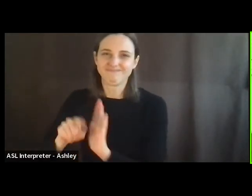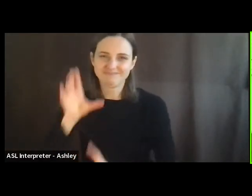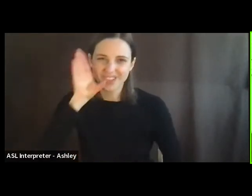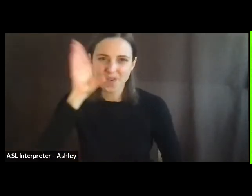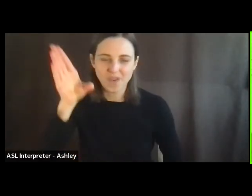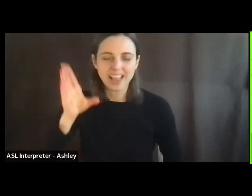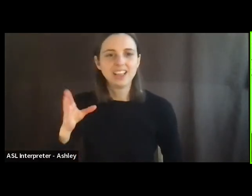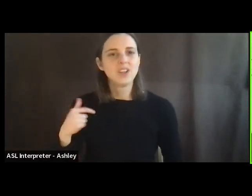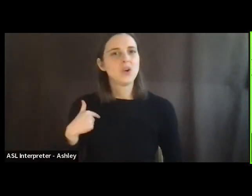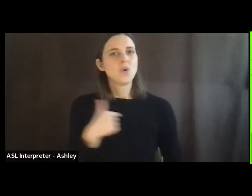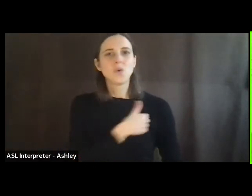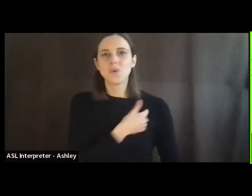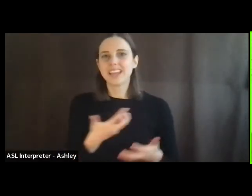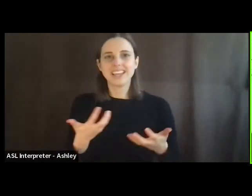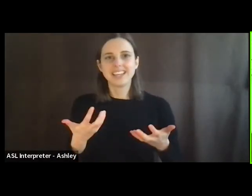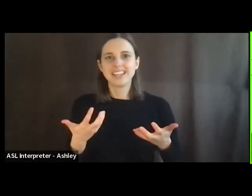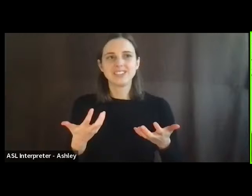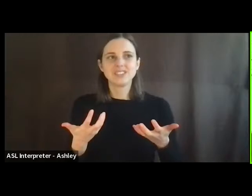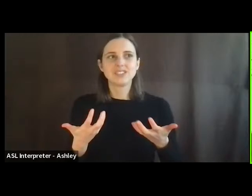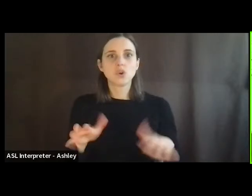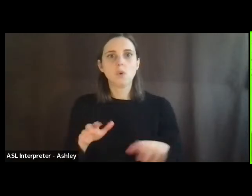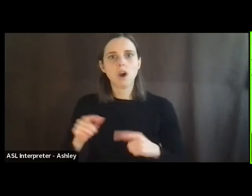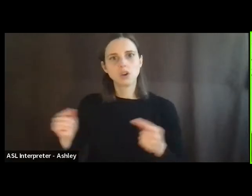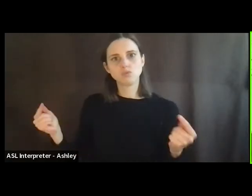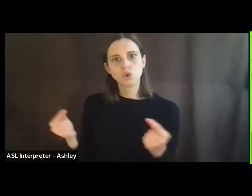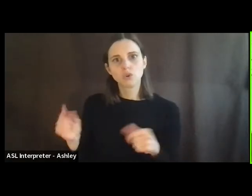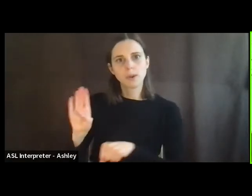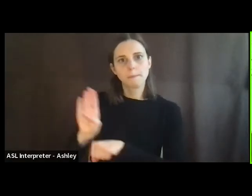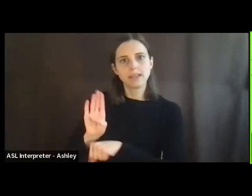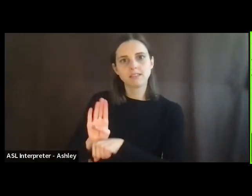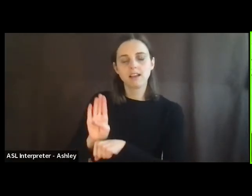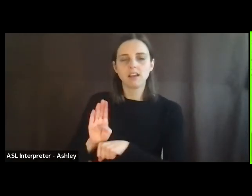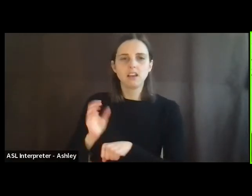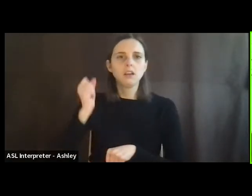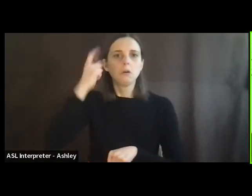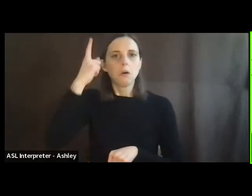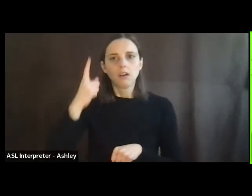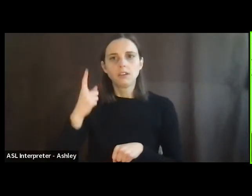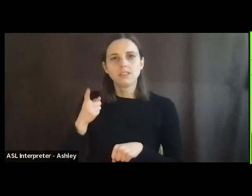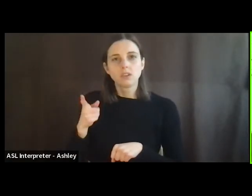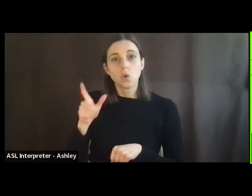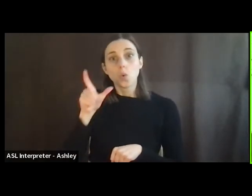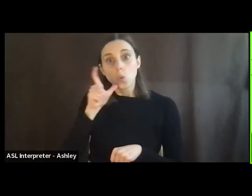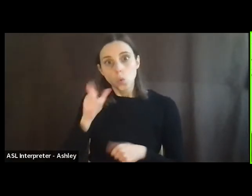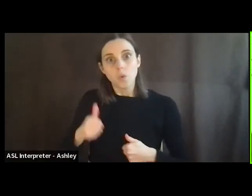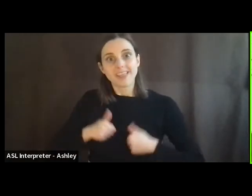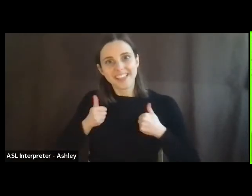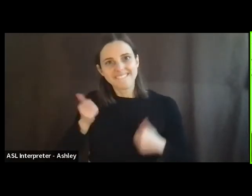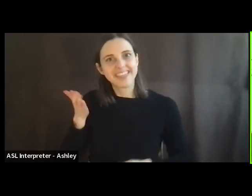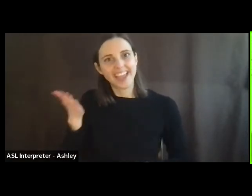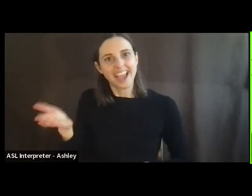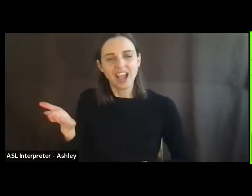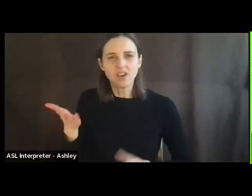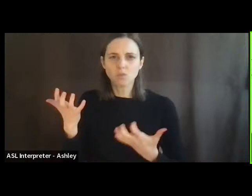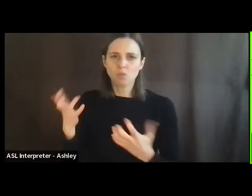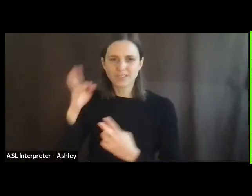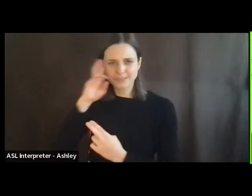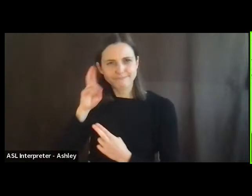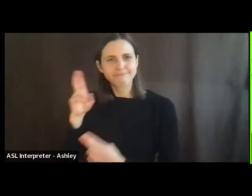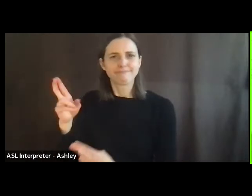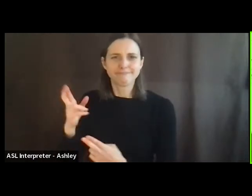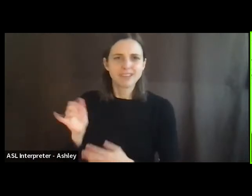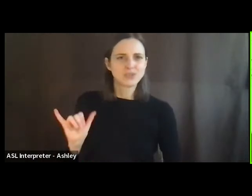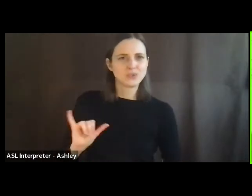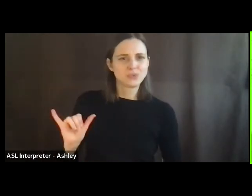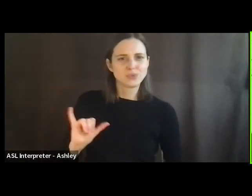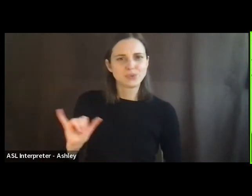respectful of the residents who have told us that the current footprint and the convoluted ramp entrances